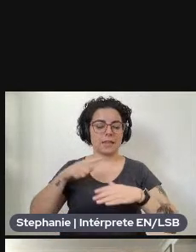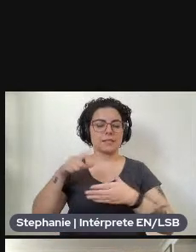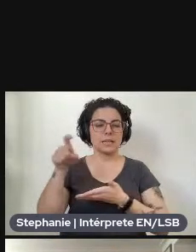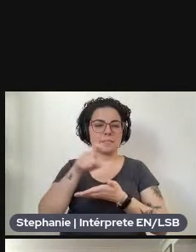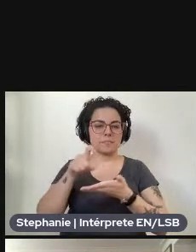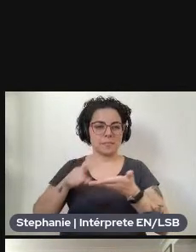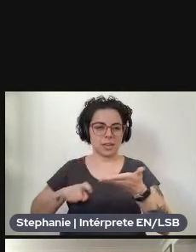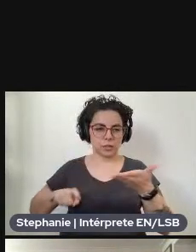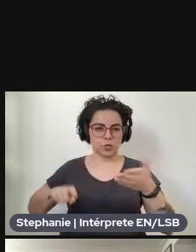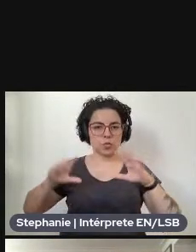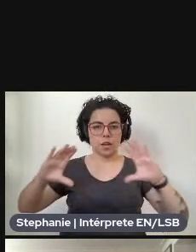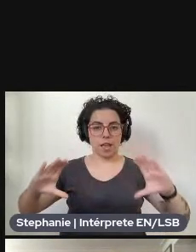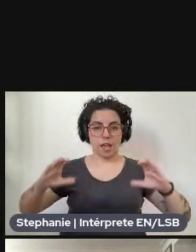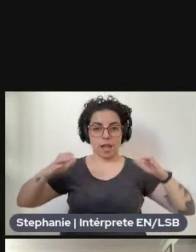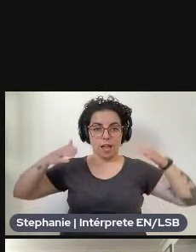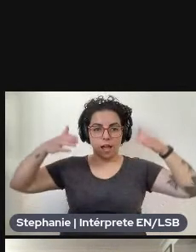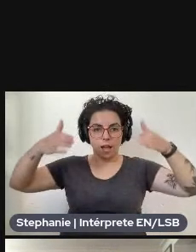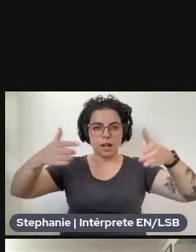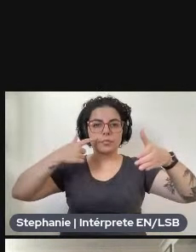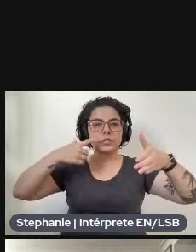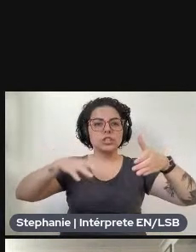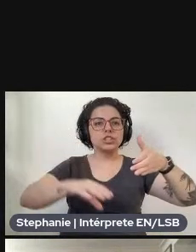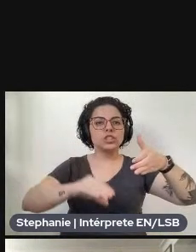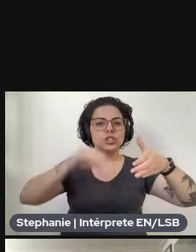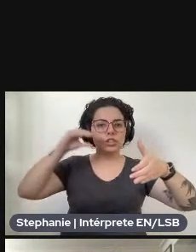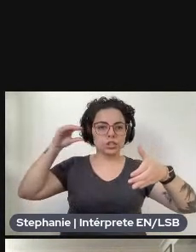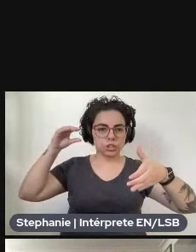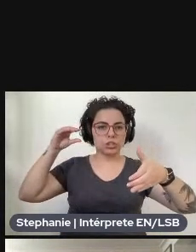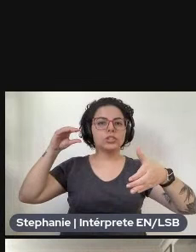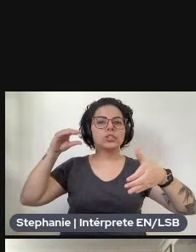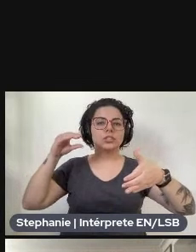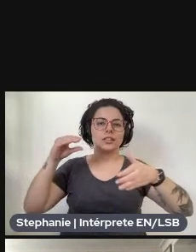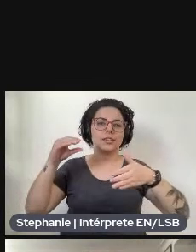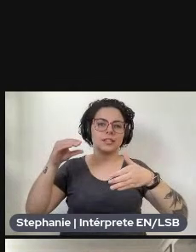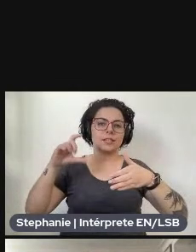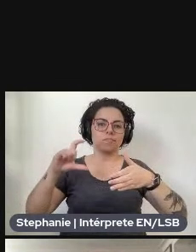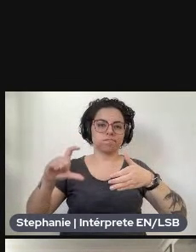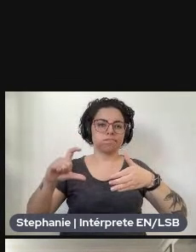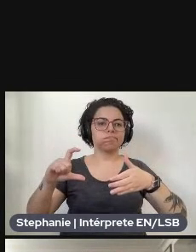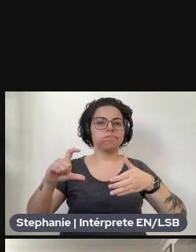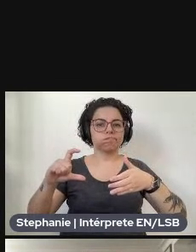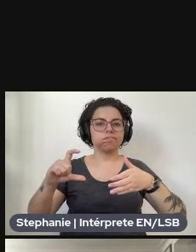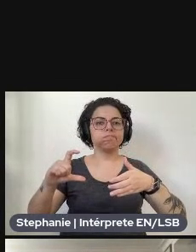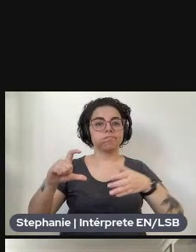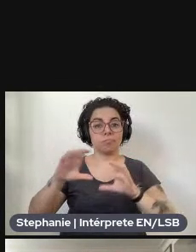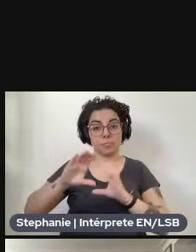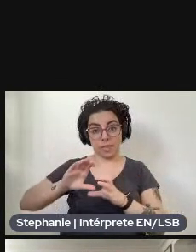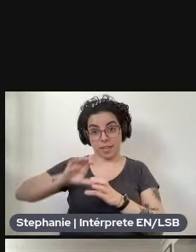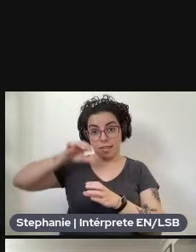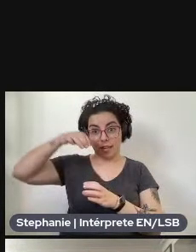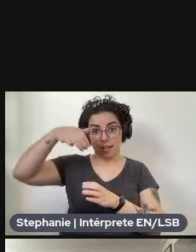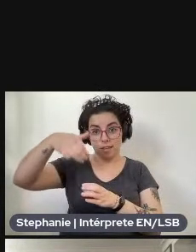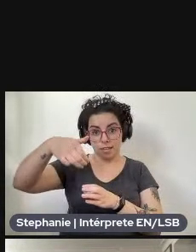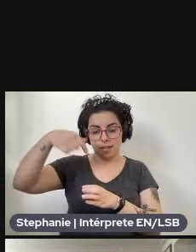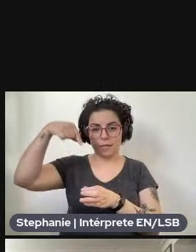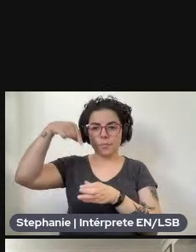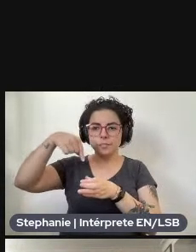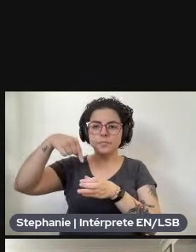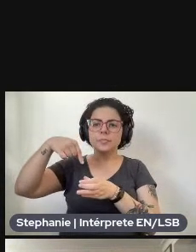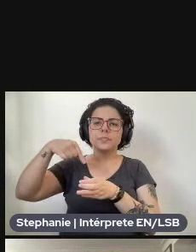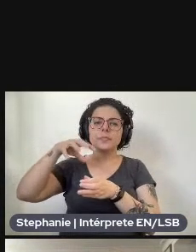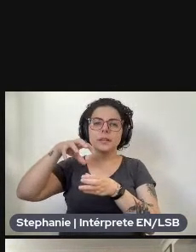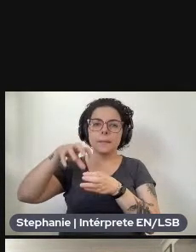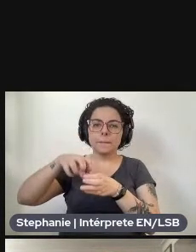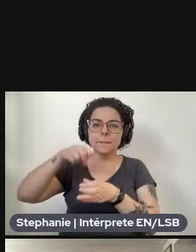the packing tape securing the print cartridge cradle. Open the print cartridge container. Grasp the